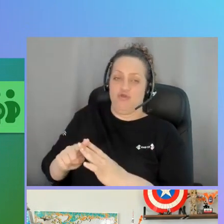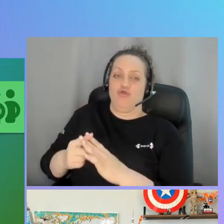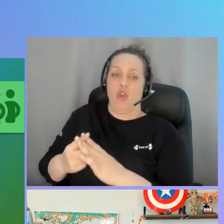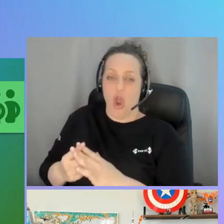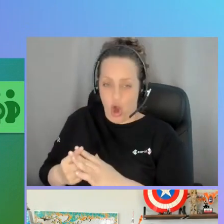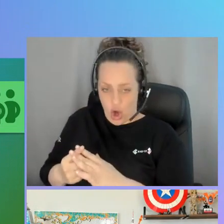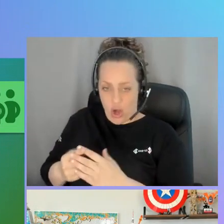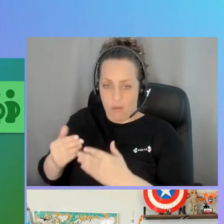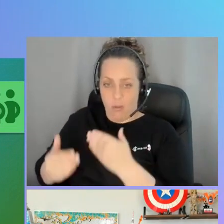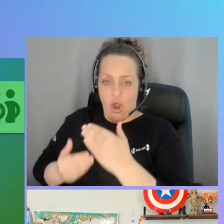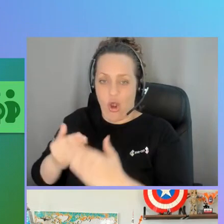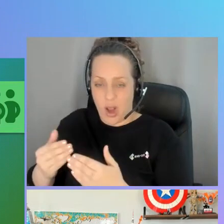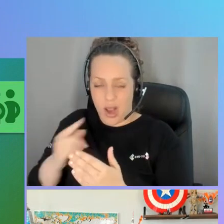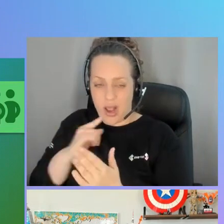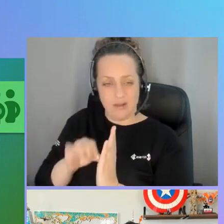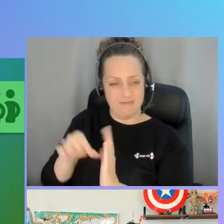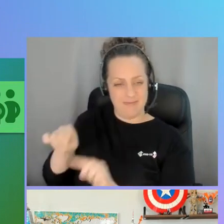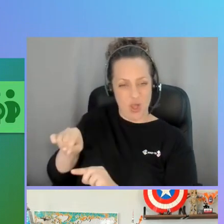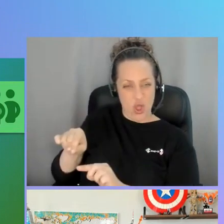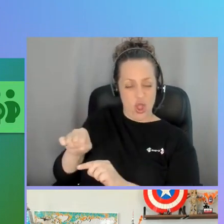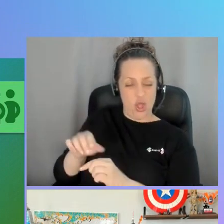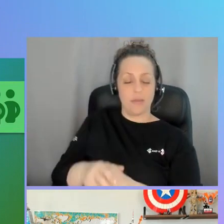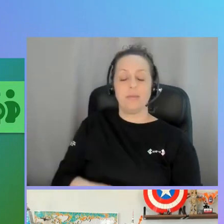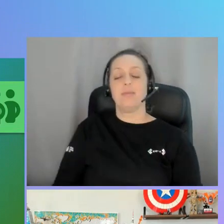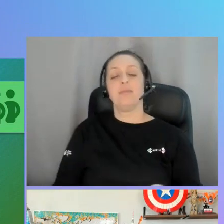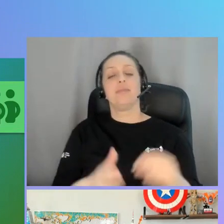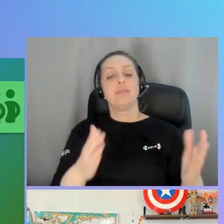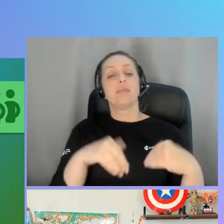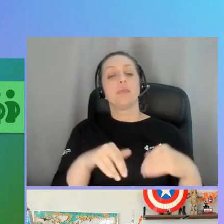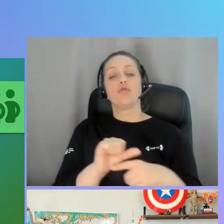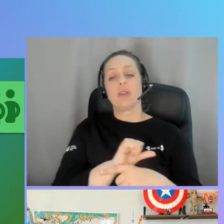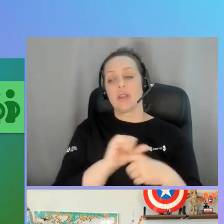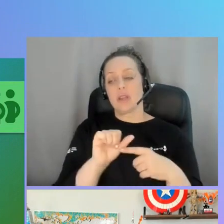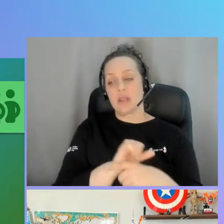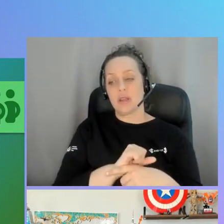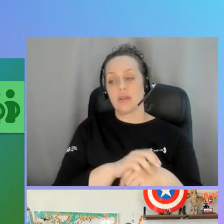the future. Training, right? The next one,